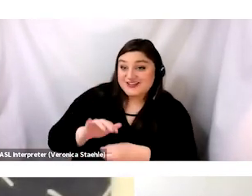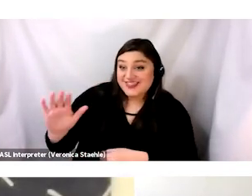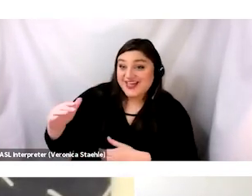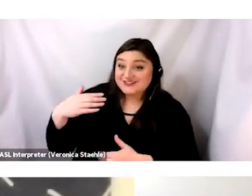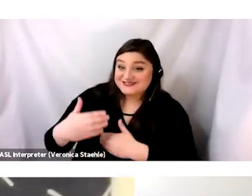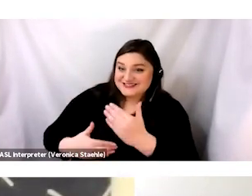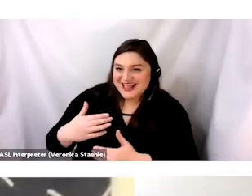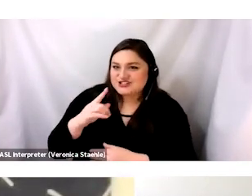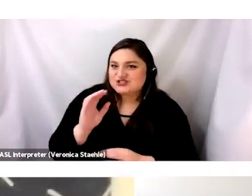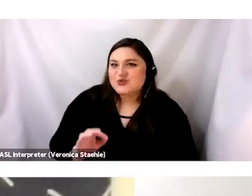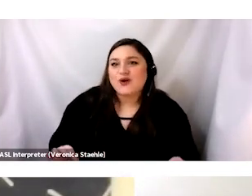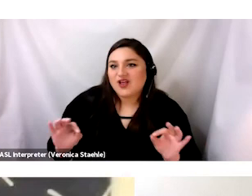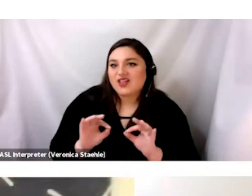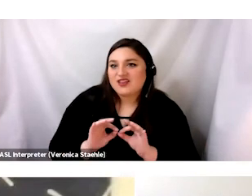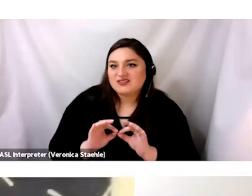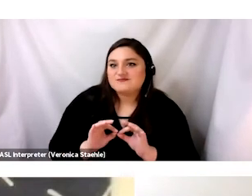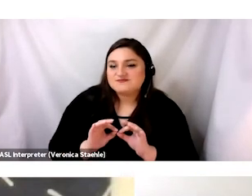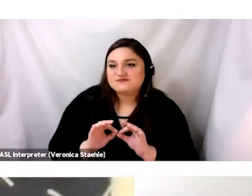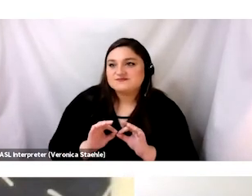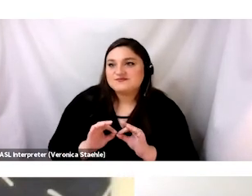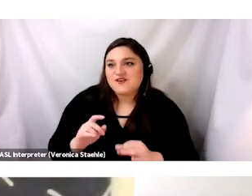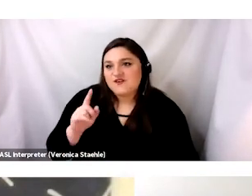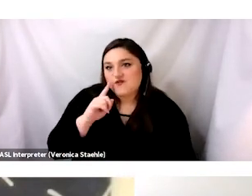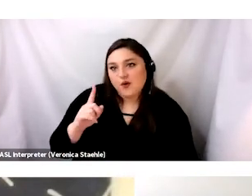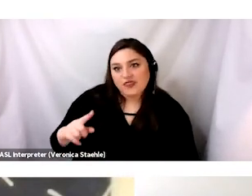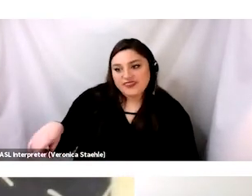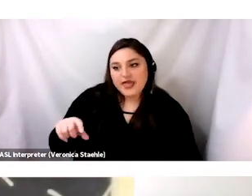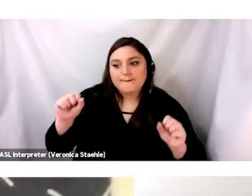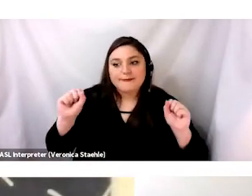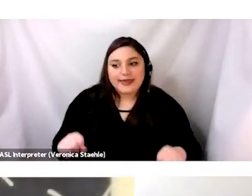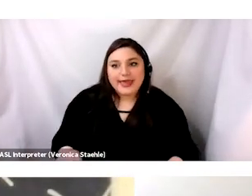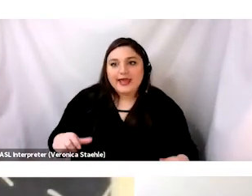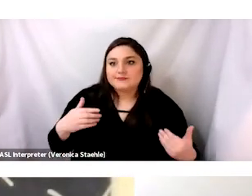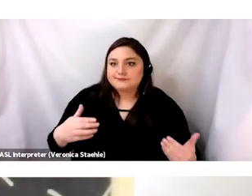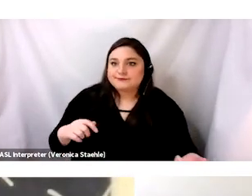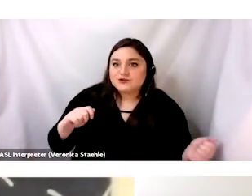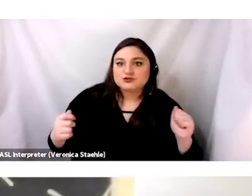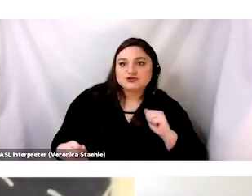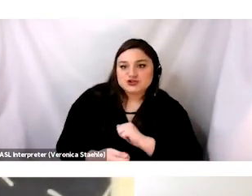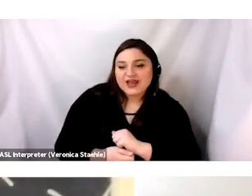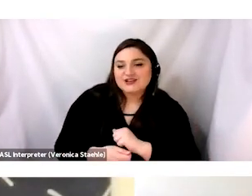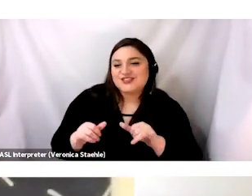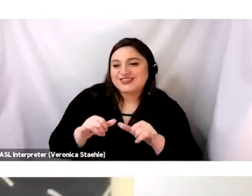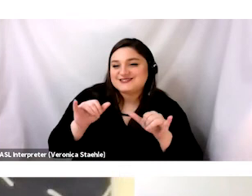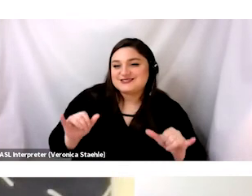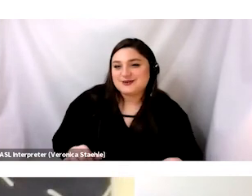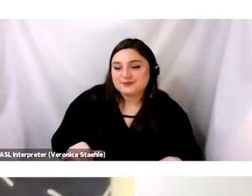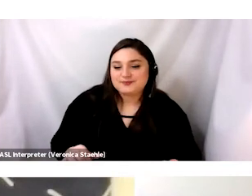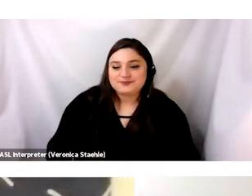is critical and crucial to them being able to actually change the system as a